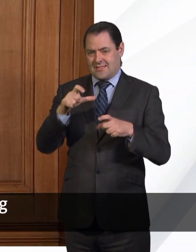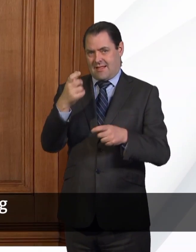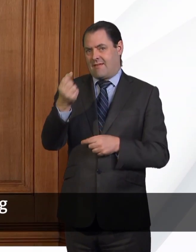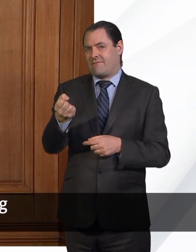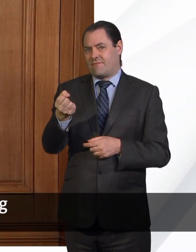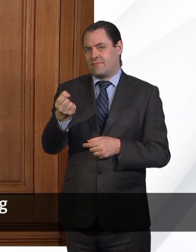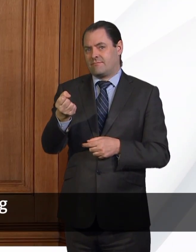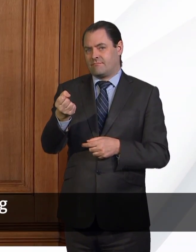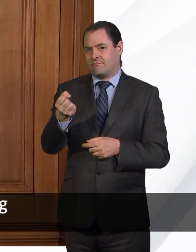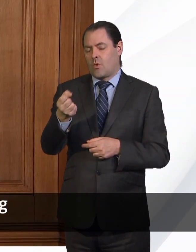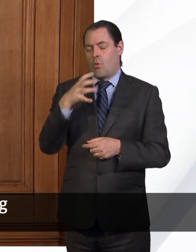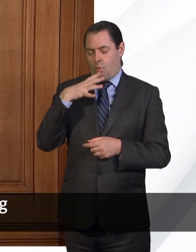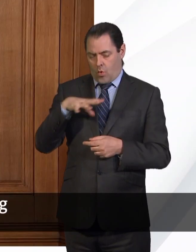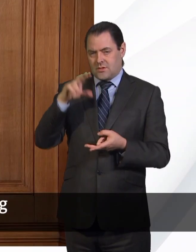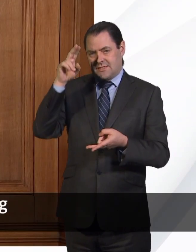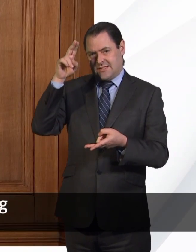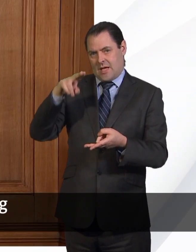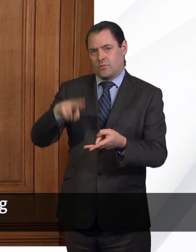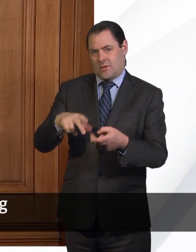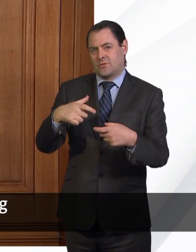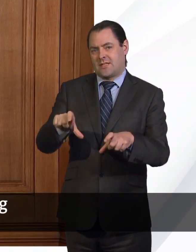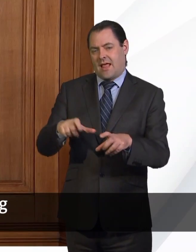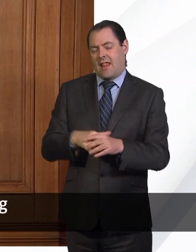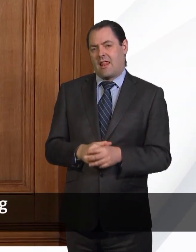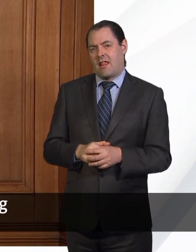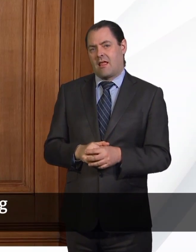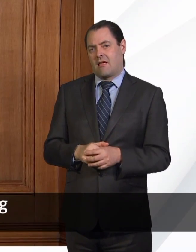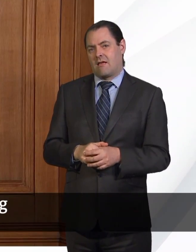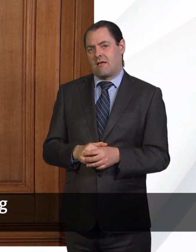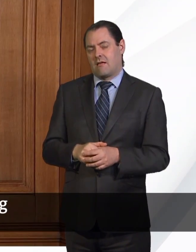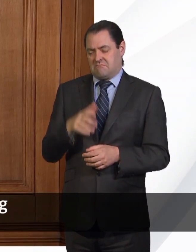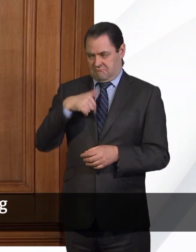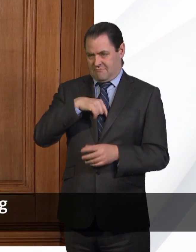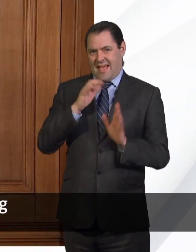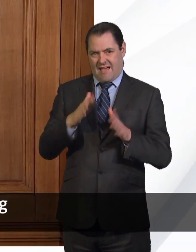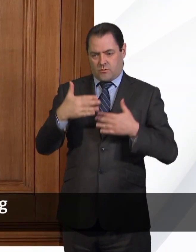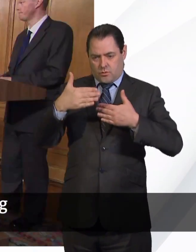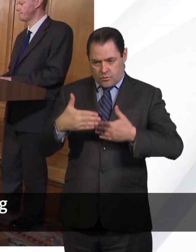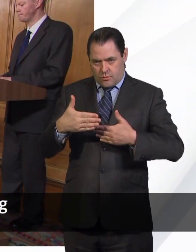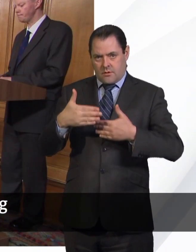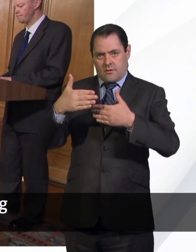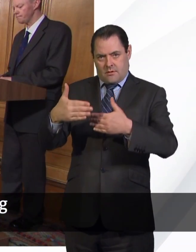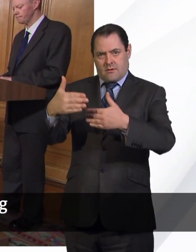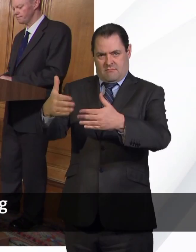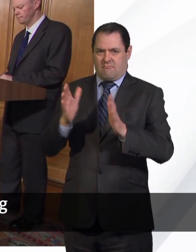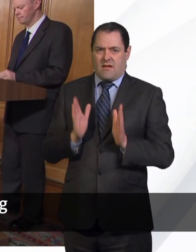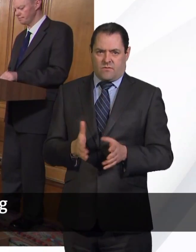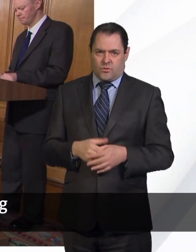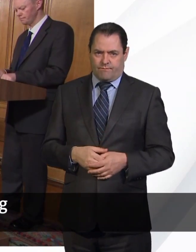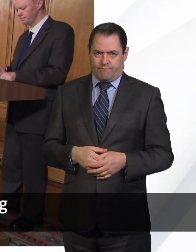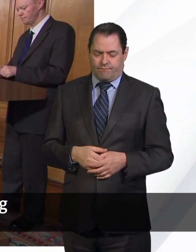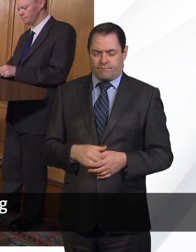will continue to decrease. But there is still a risk, and people are going to have to do this in stages. Thanks very